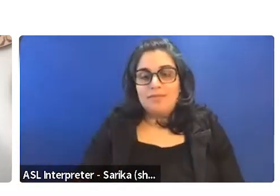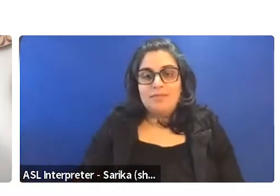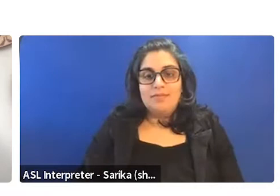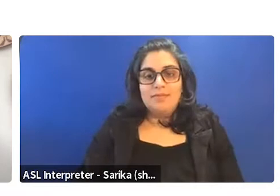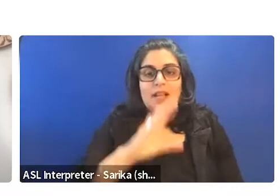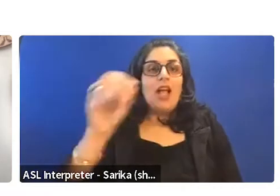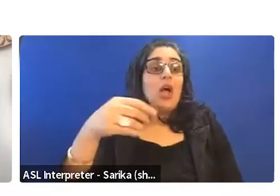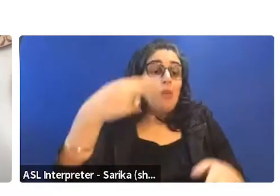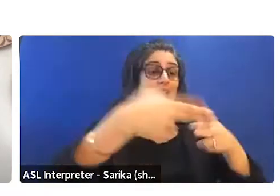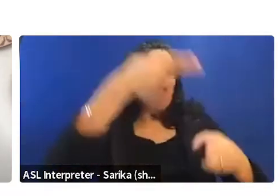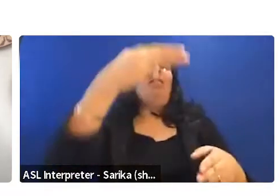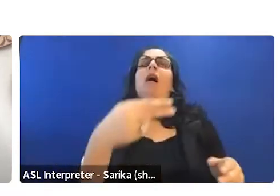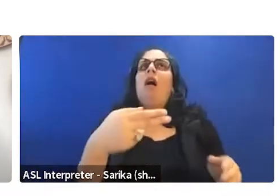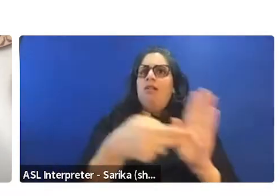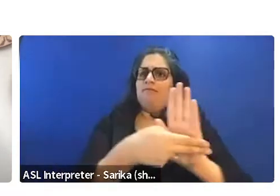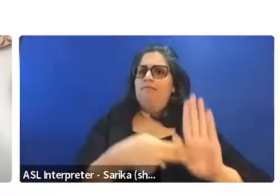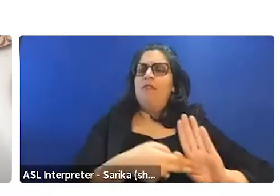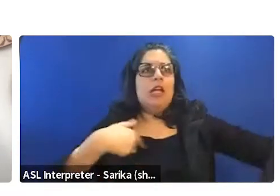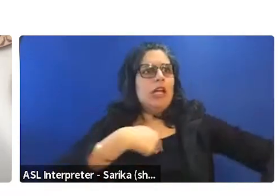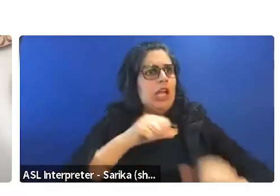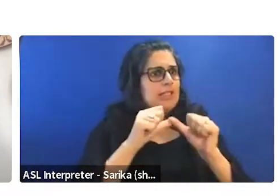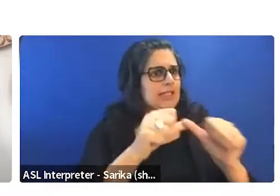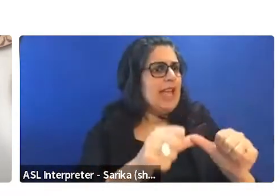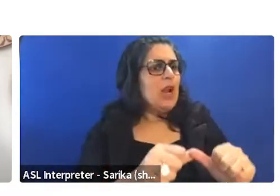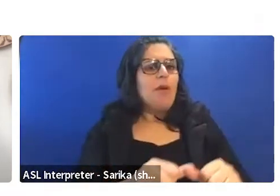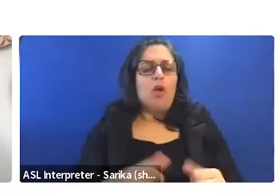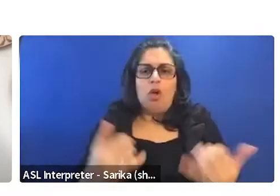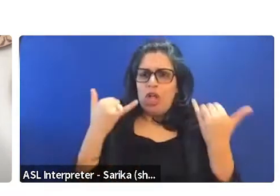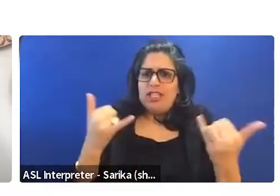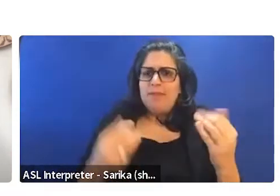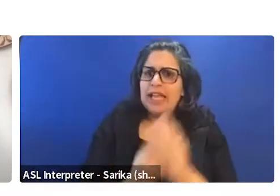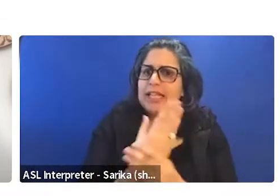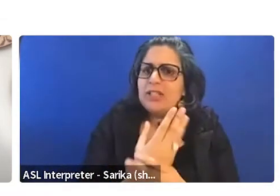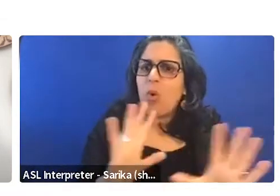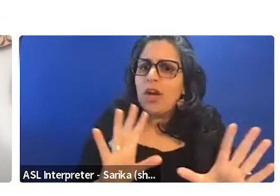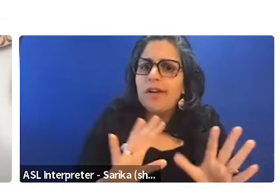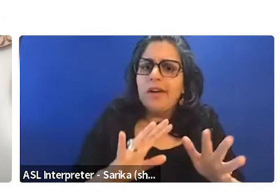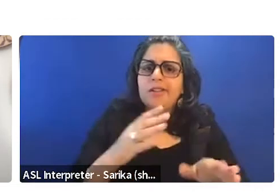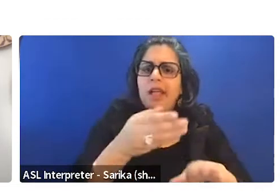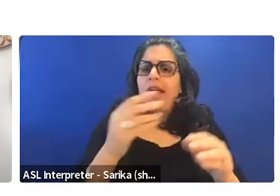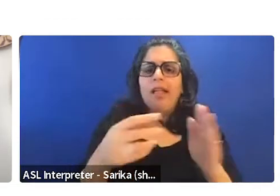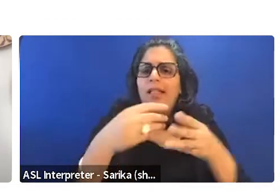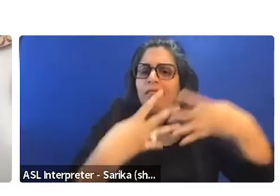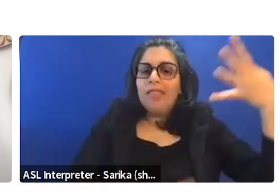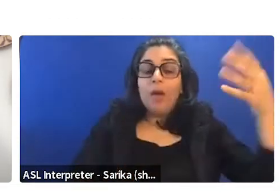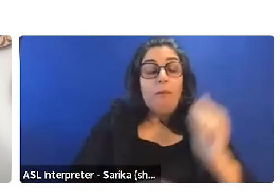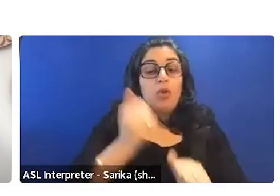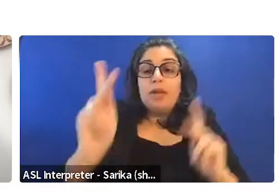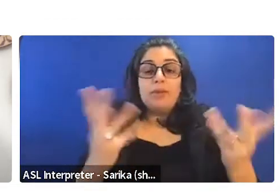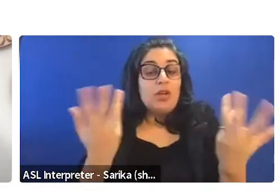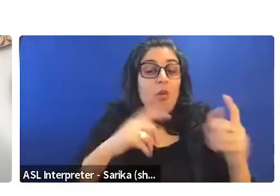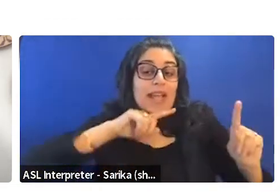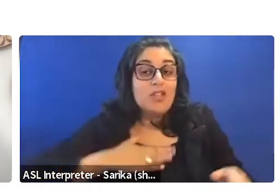sustainable leather, ethical leather, domestically sourced leather did not respond to any of my queries. Most people did not want to answer my questions.